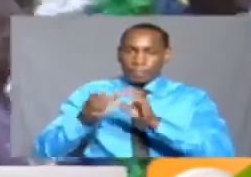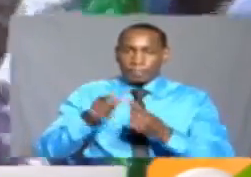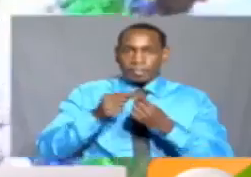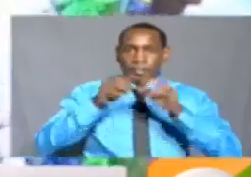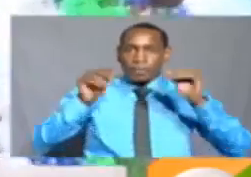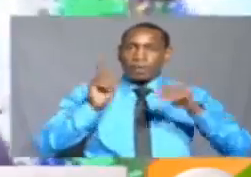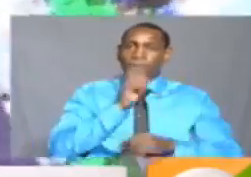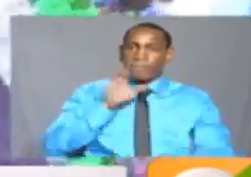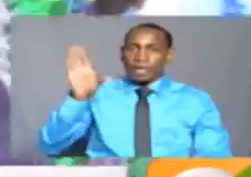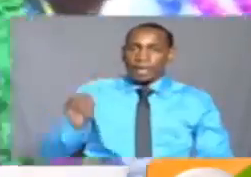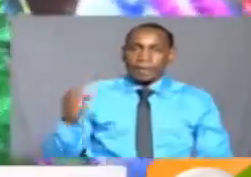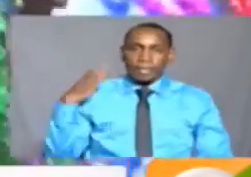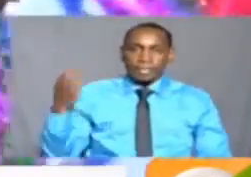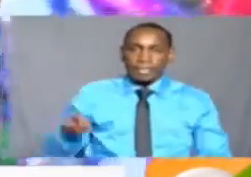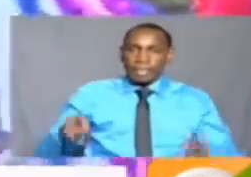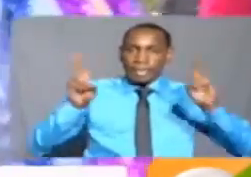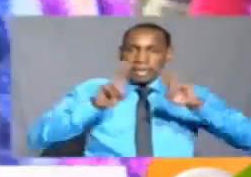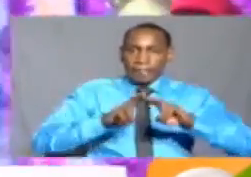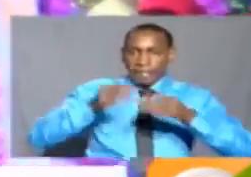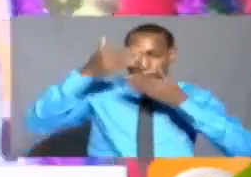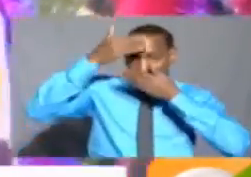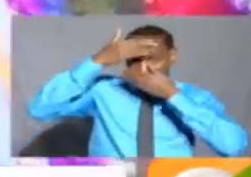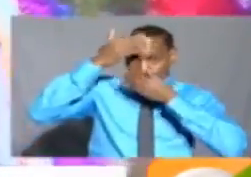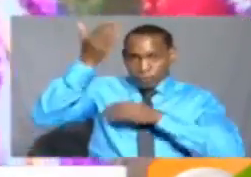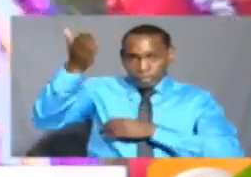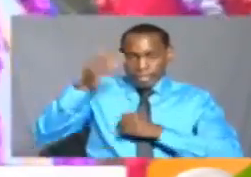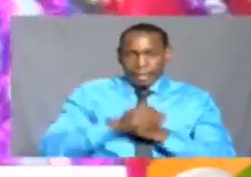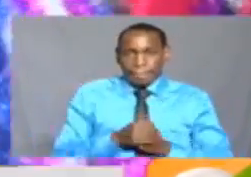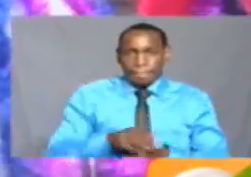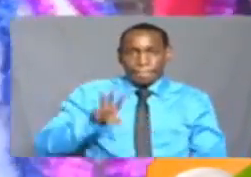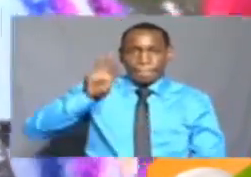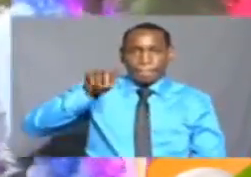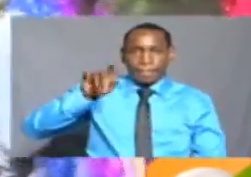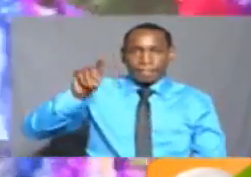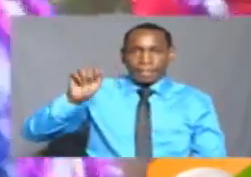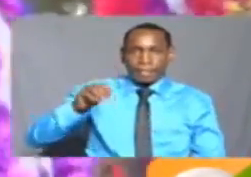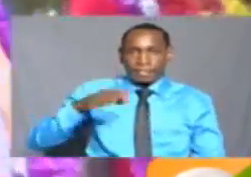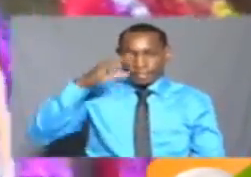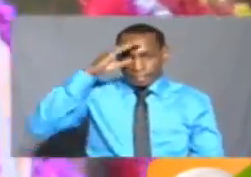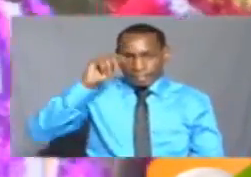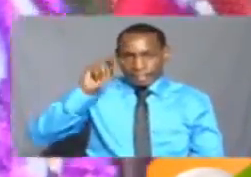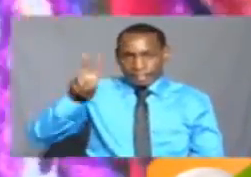Africa Championships to be held in Rabat, Morocco. Michael Kinyi for Citizen TV.